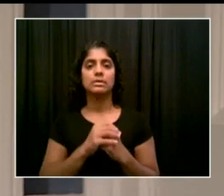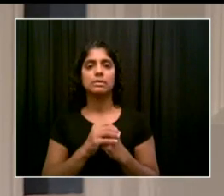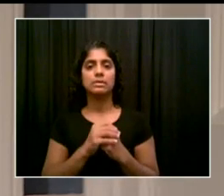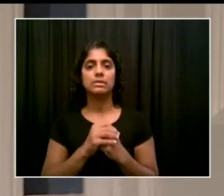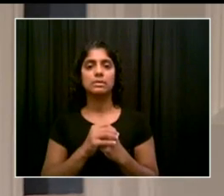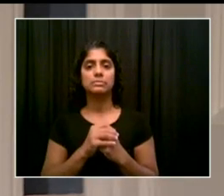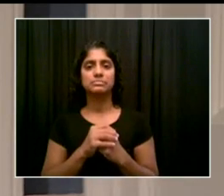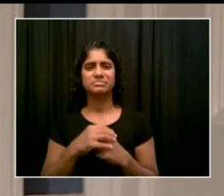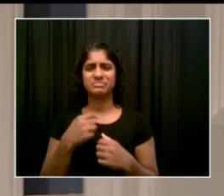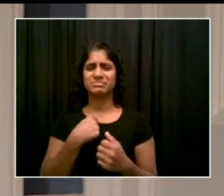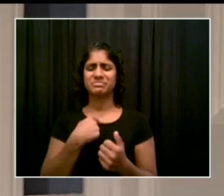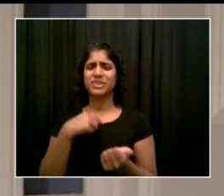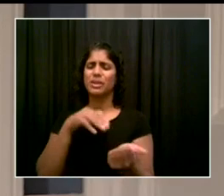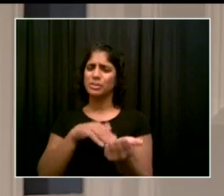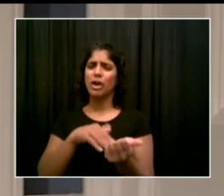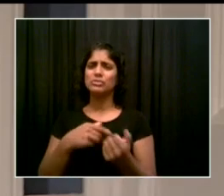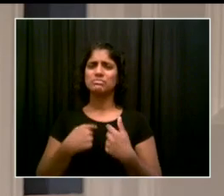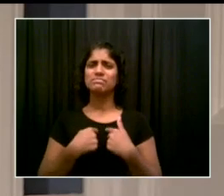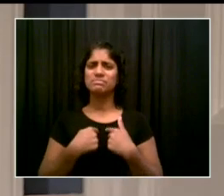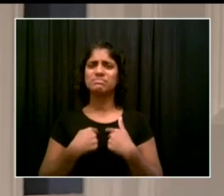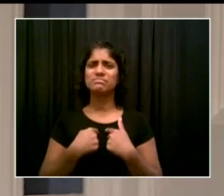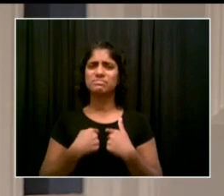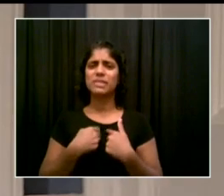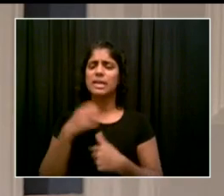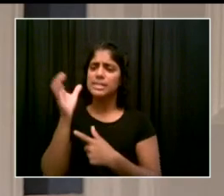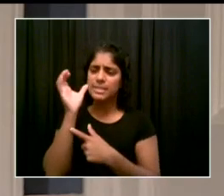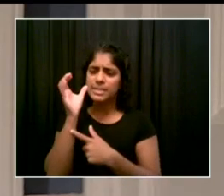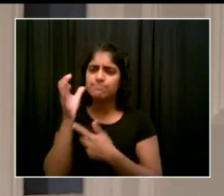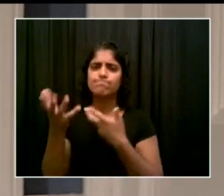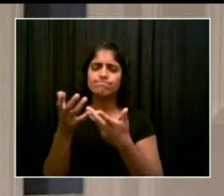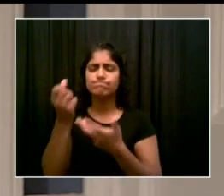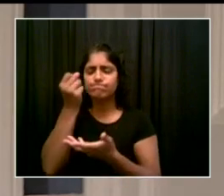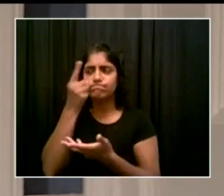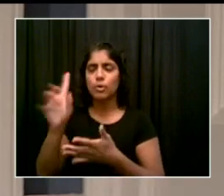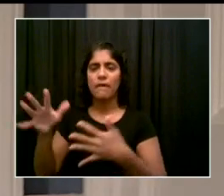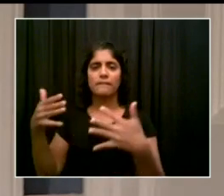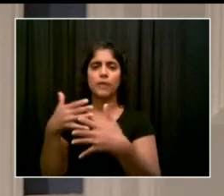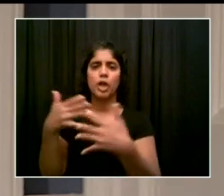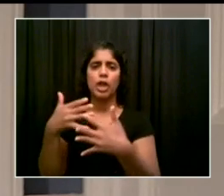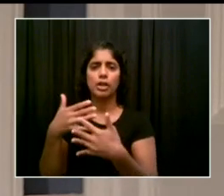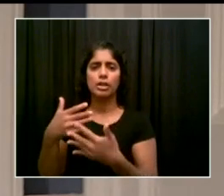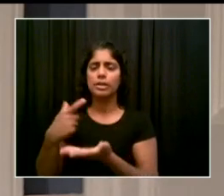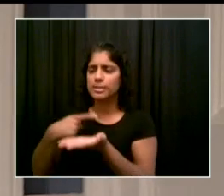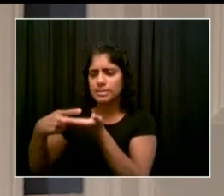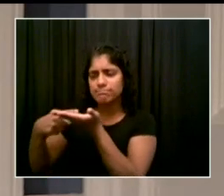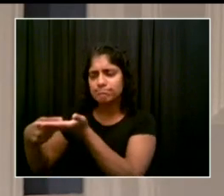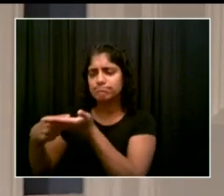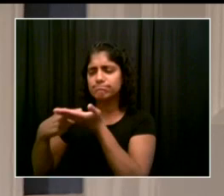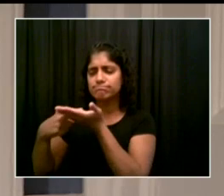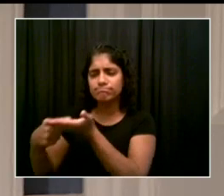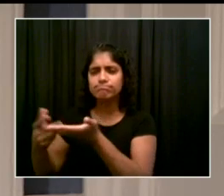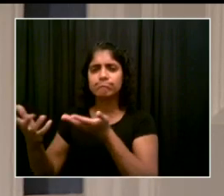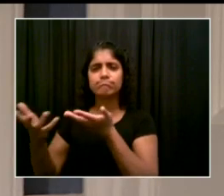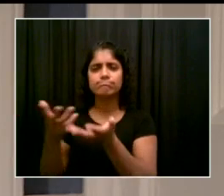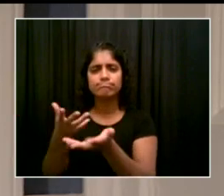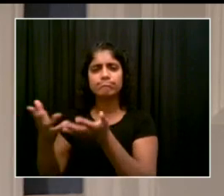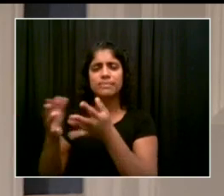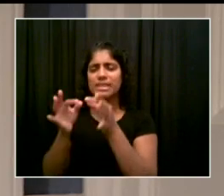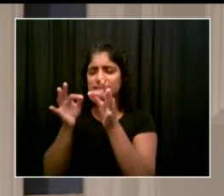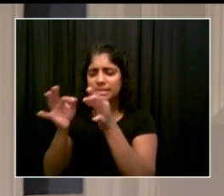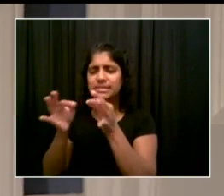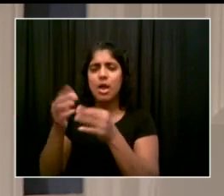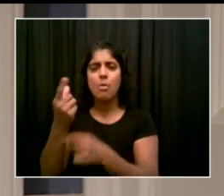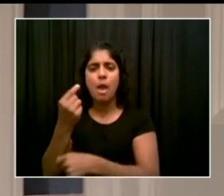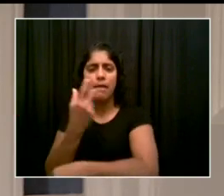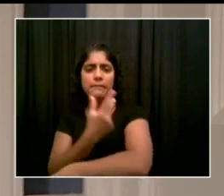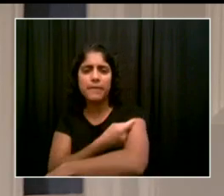have shown themselves to be very safe. And that I feel that as more and more people are vaccinated and people can look